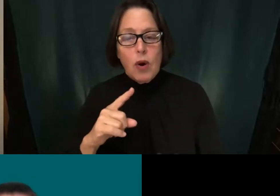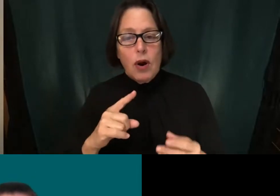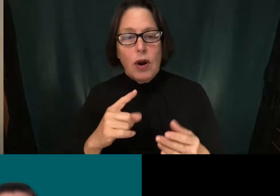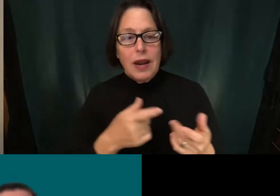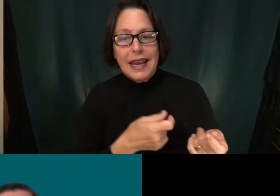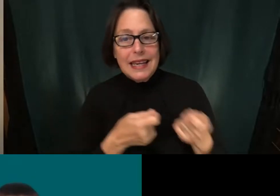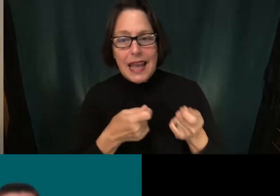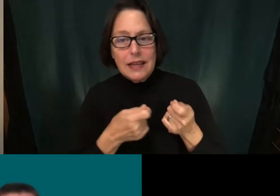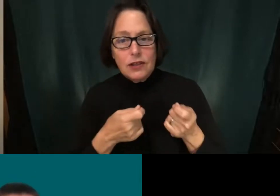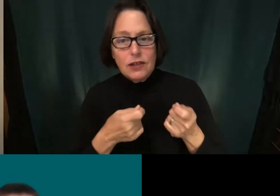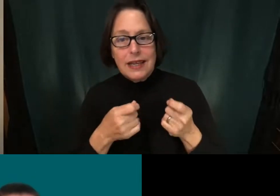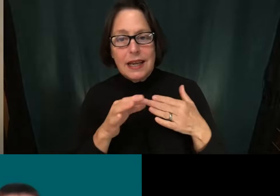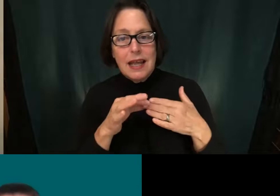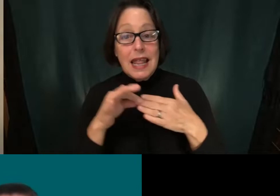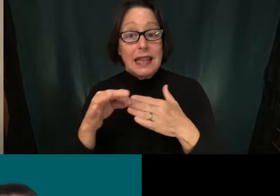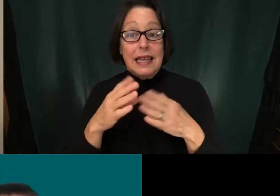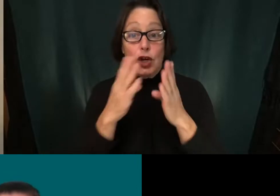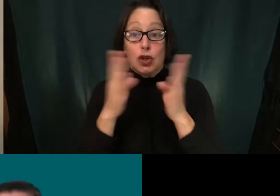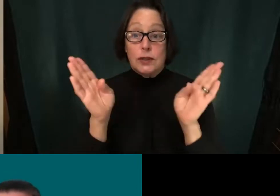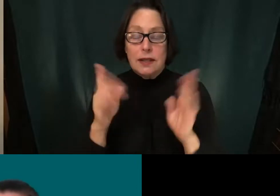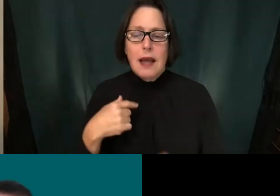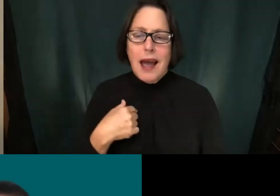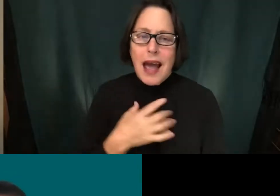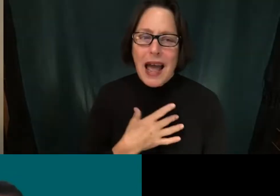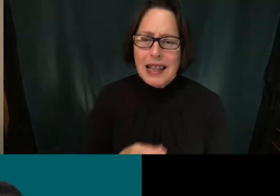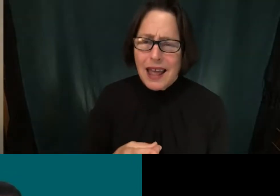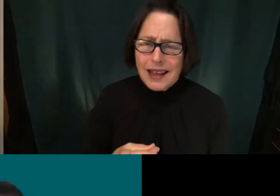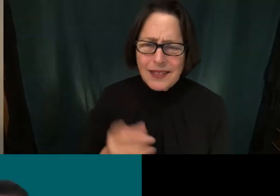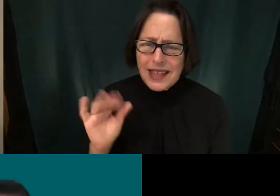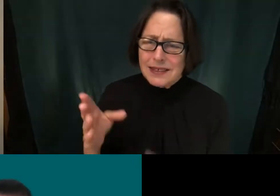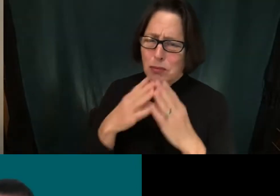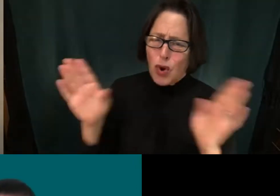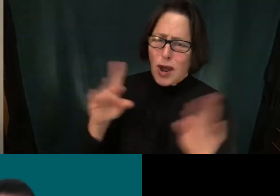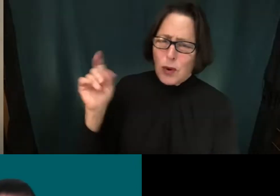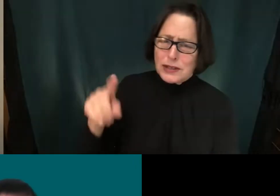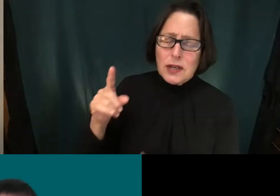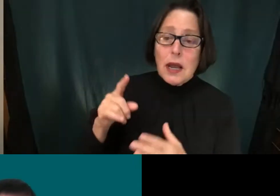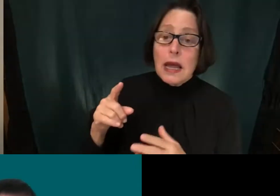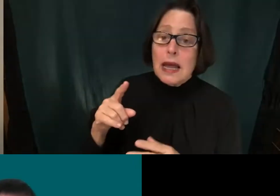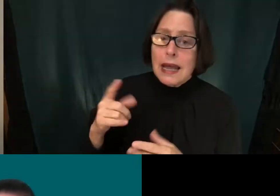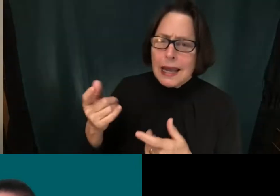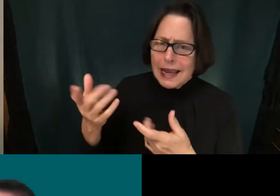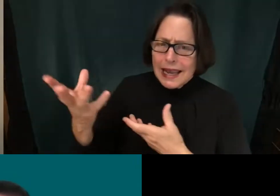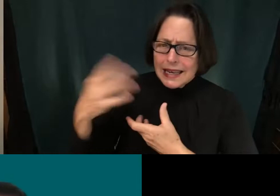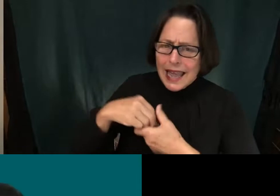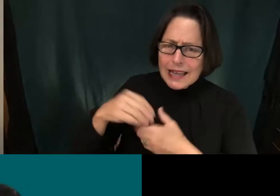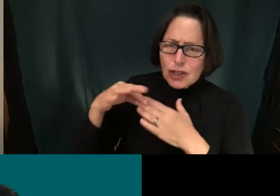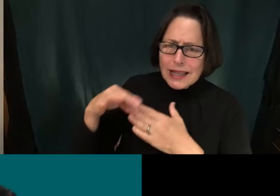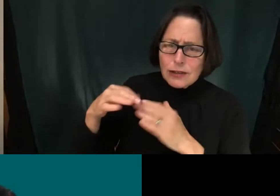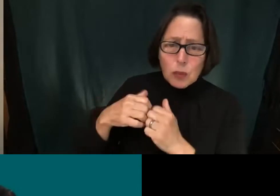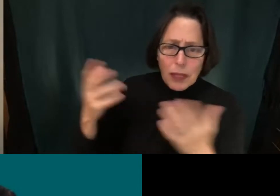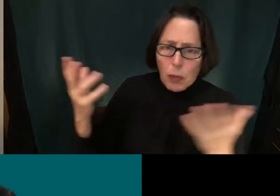That's a very broad question. So I'd like to say engaging them specifically in what?